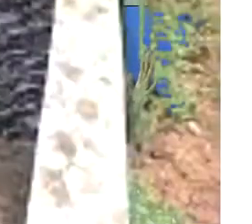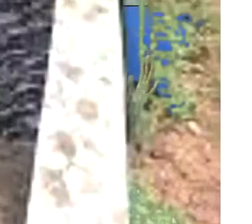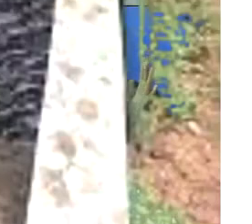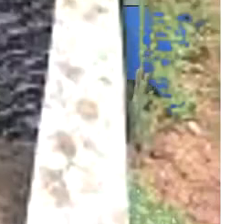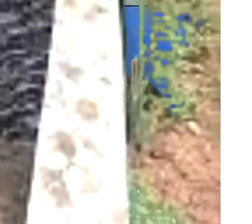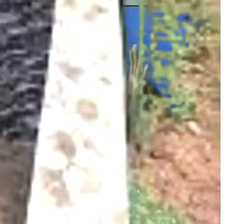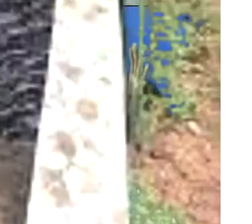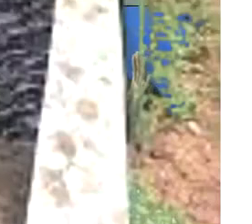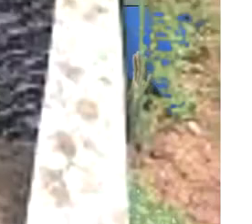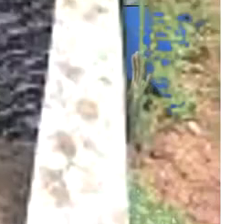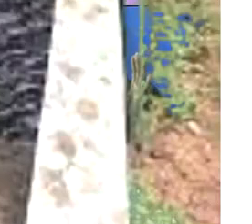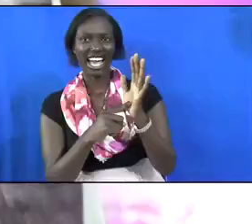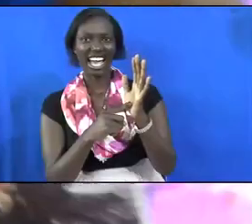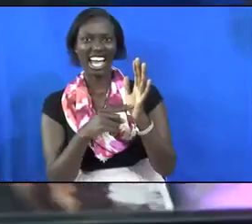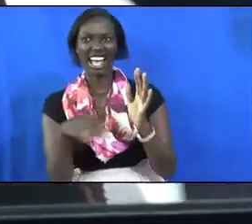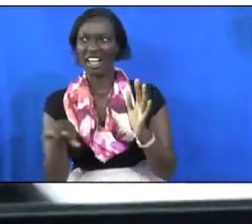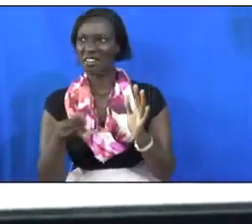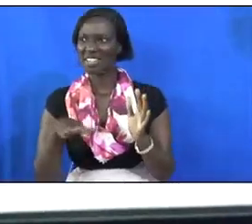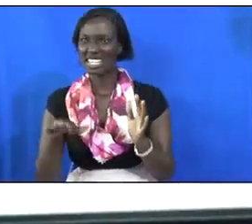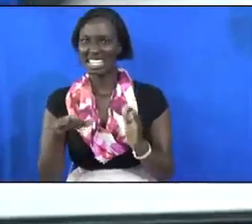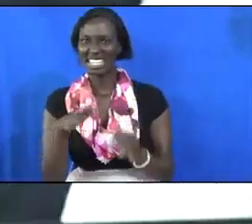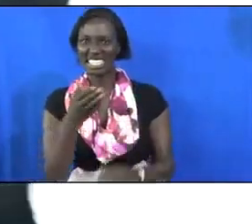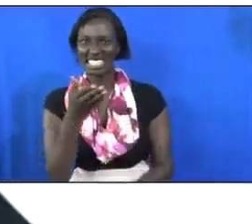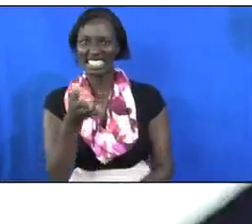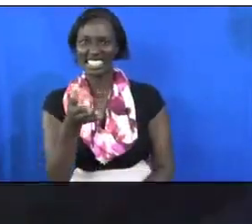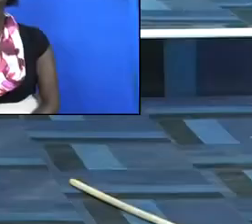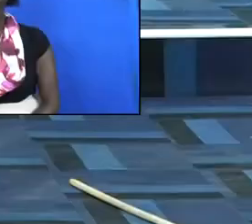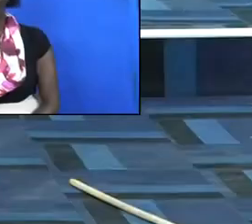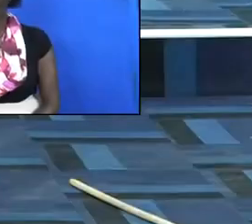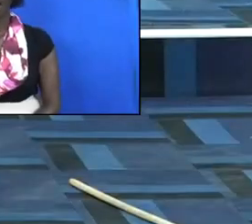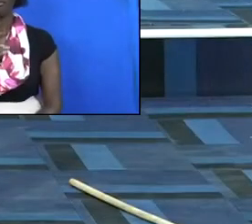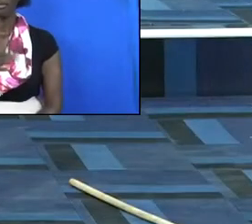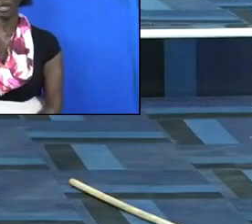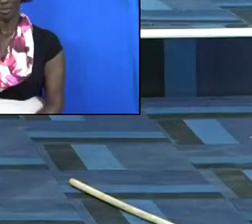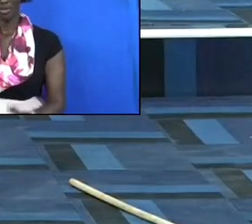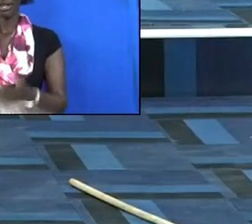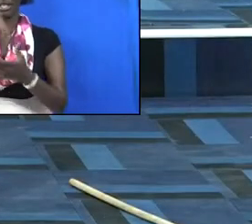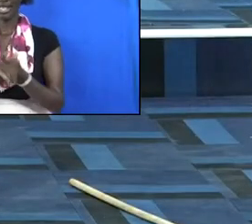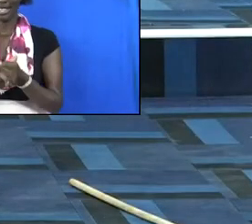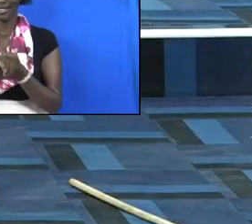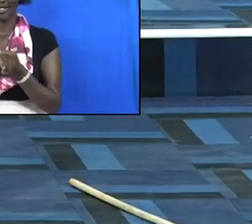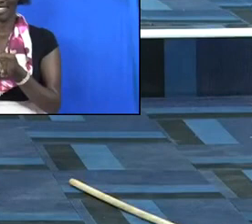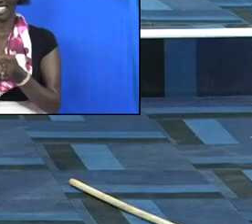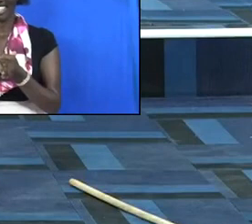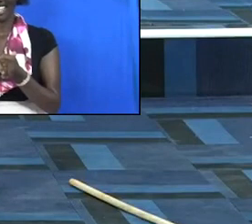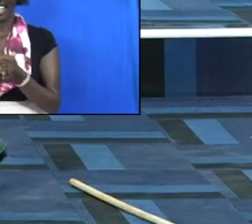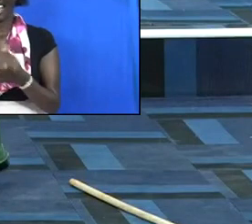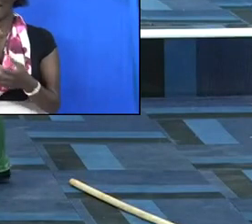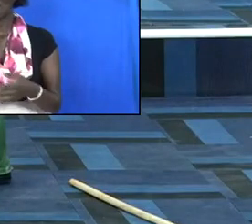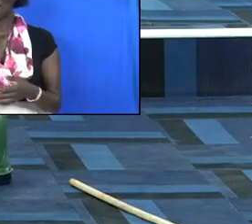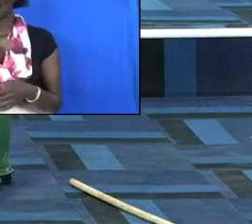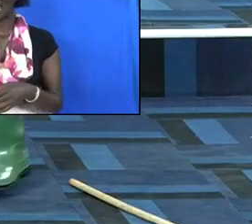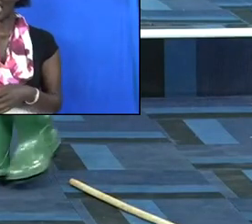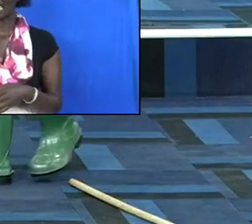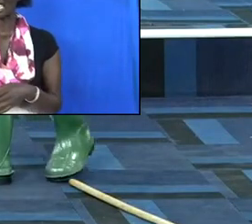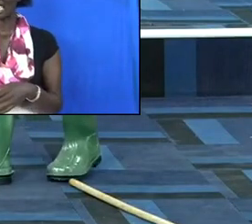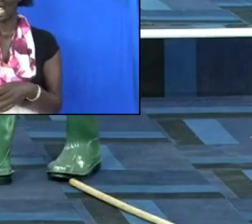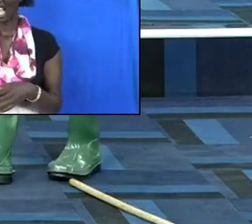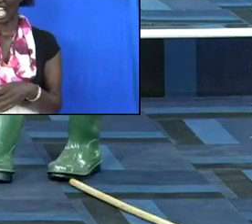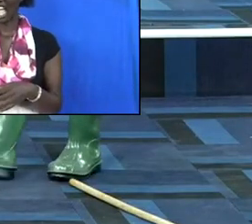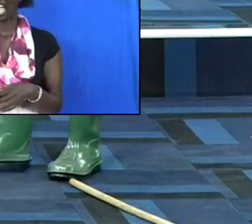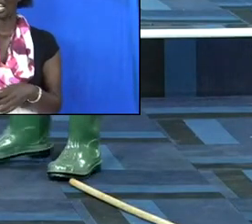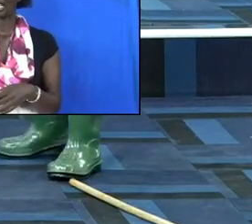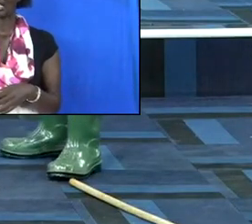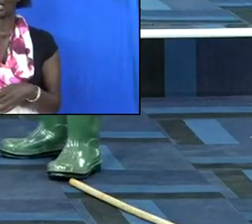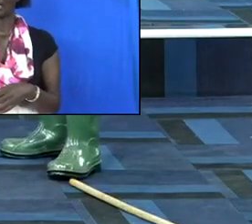of a cattle dip. And I believe that the cattle dip still exists where we used to take the